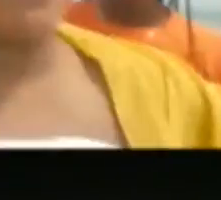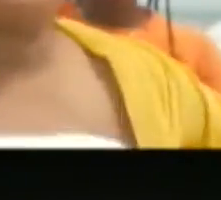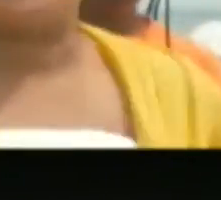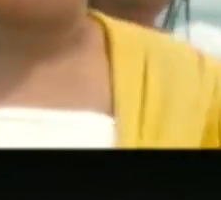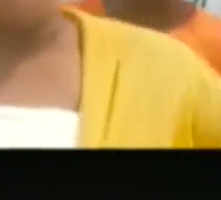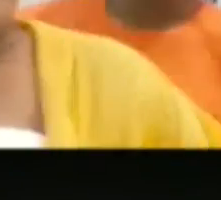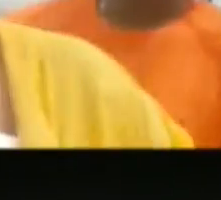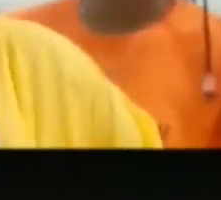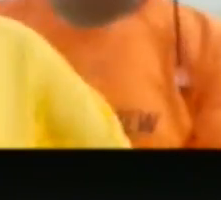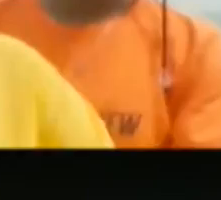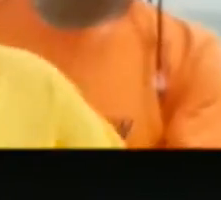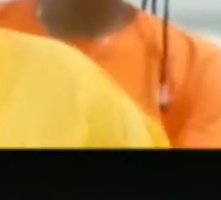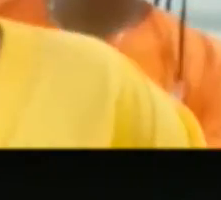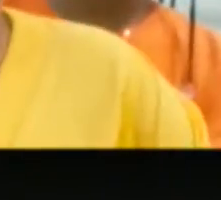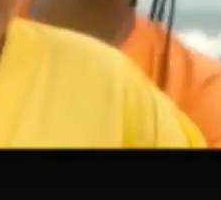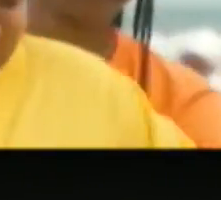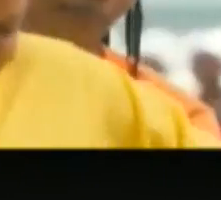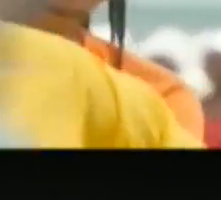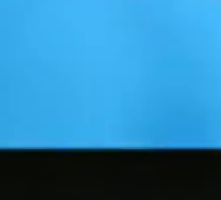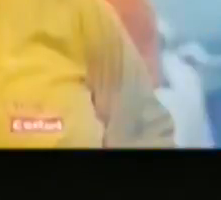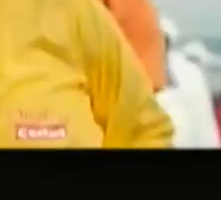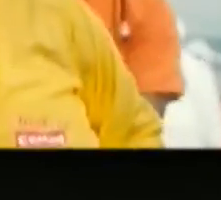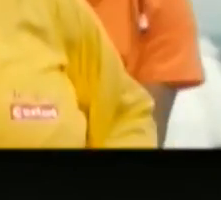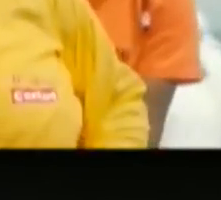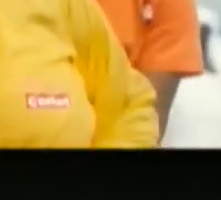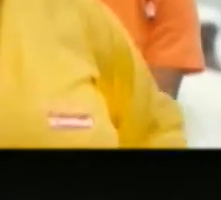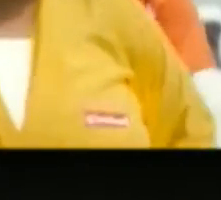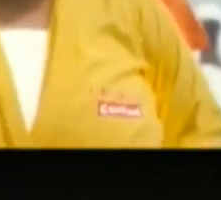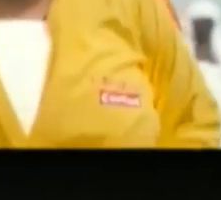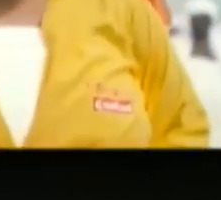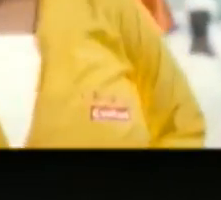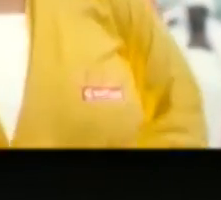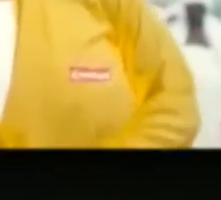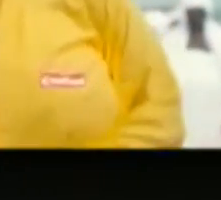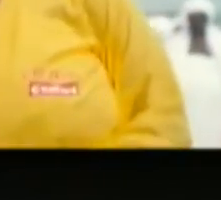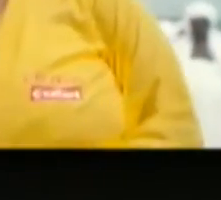coming. Everybody knows, say, I be real person. Even for my acting.